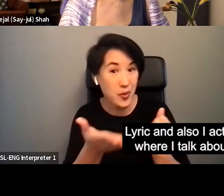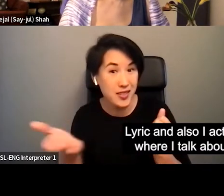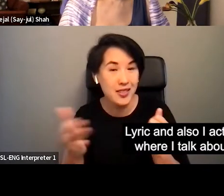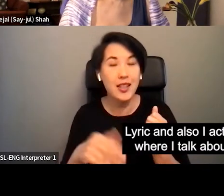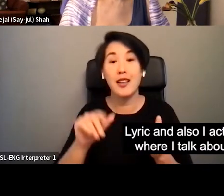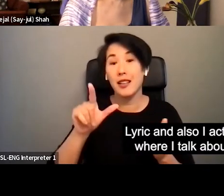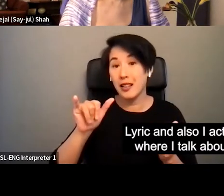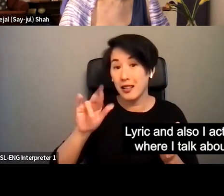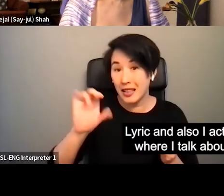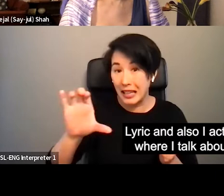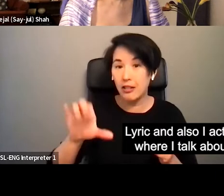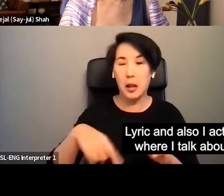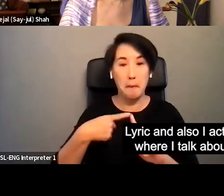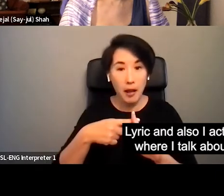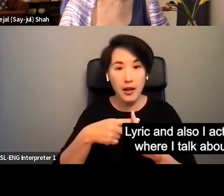also,